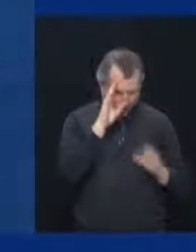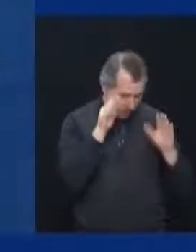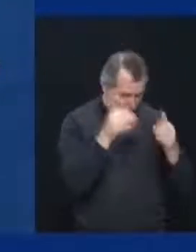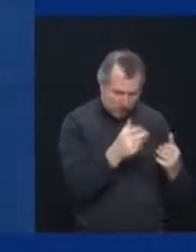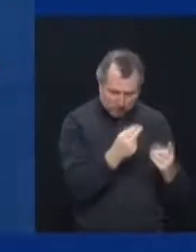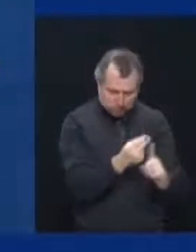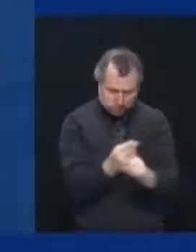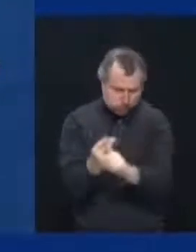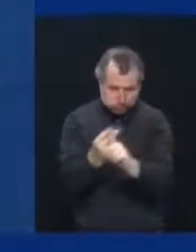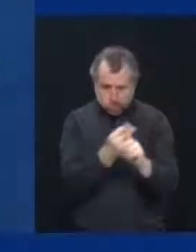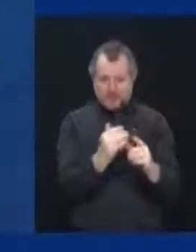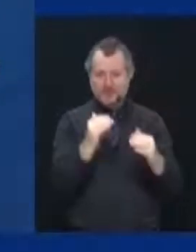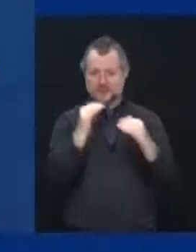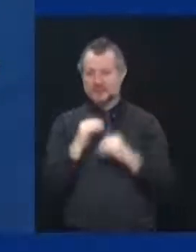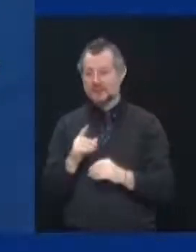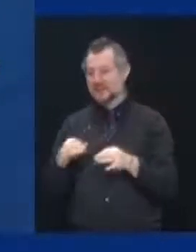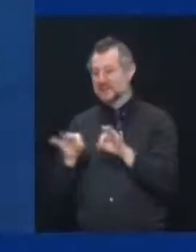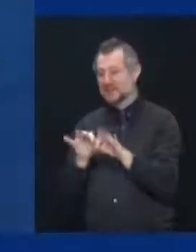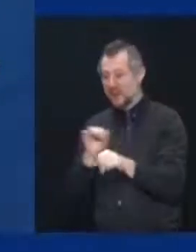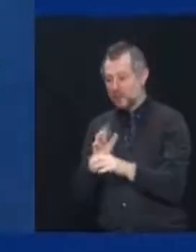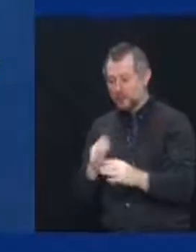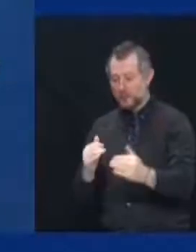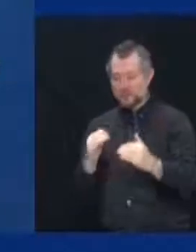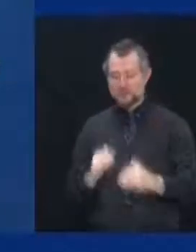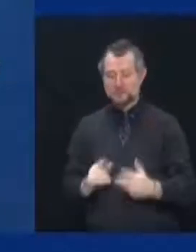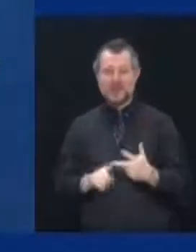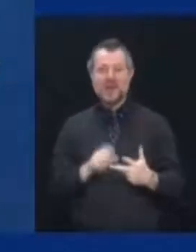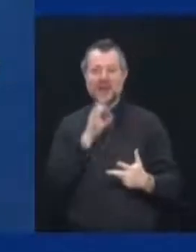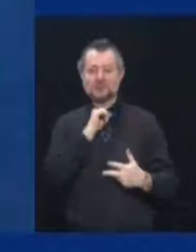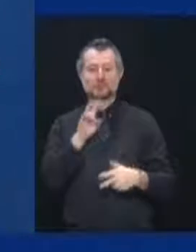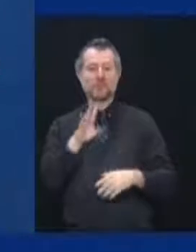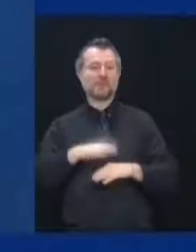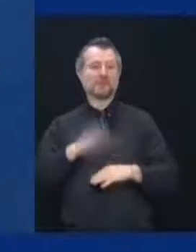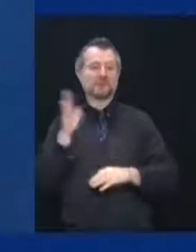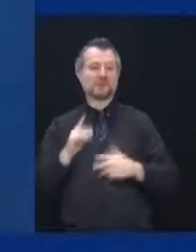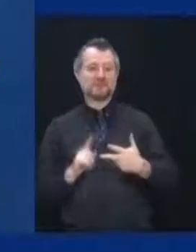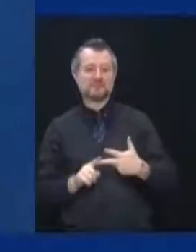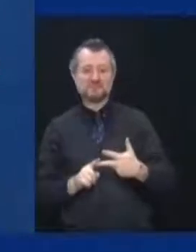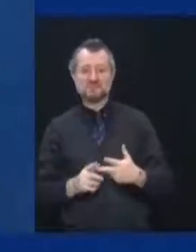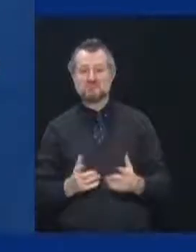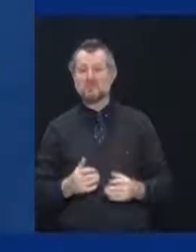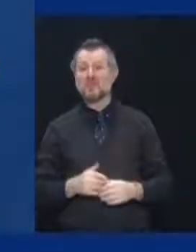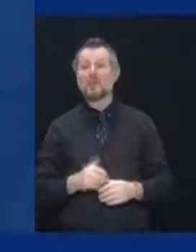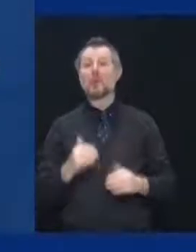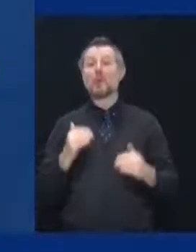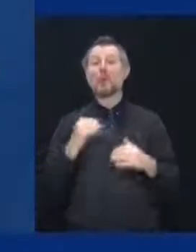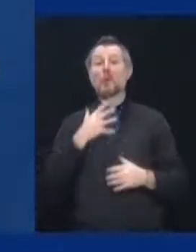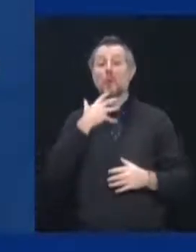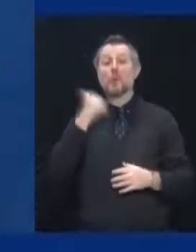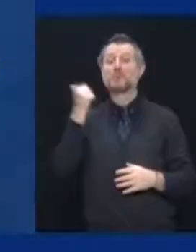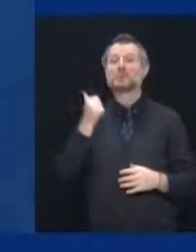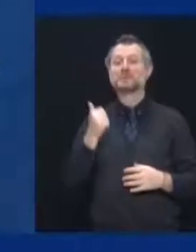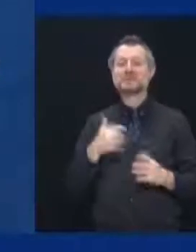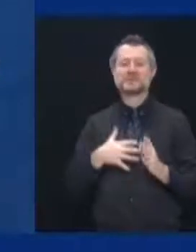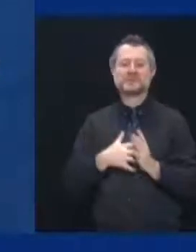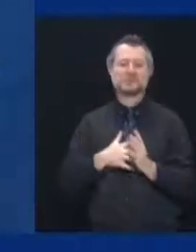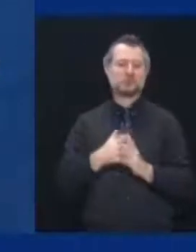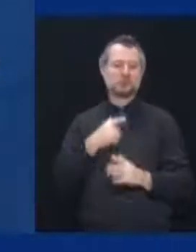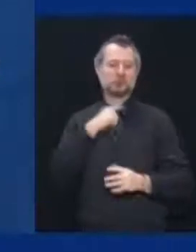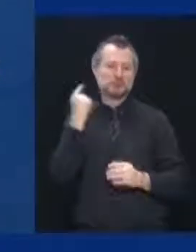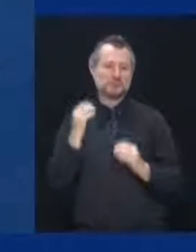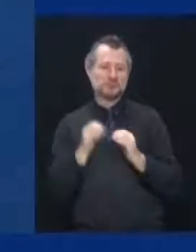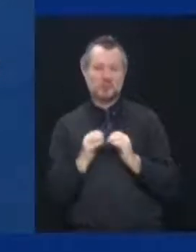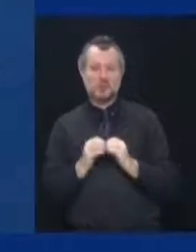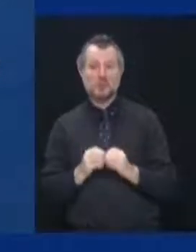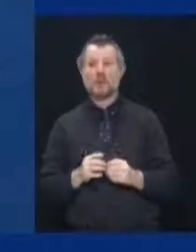essential workers, and then 75 plus. 75 plus, obviously, the older you are, the more you're at risk. Federal government then went